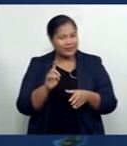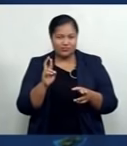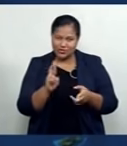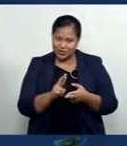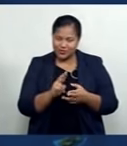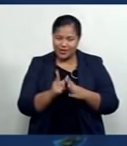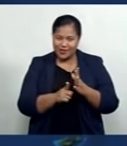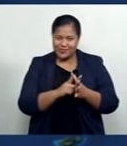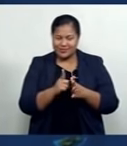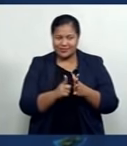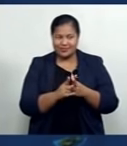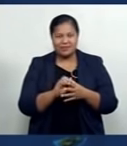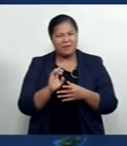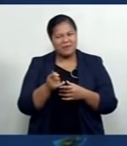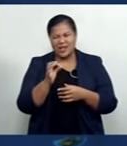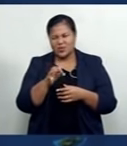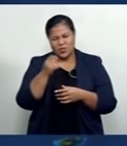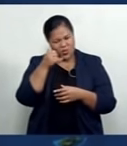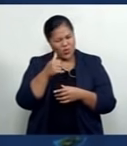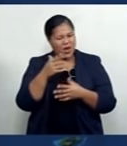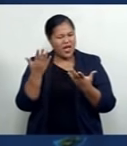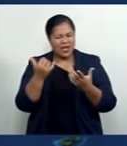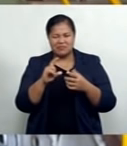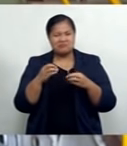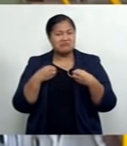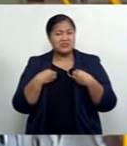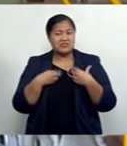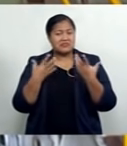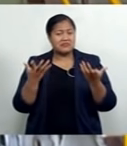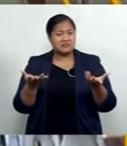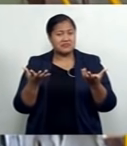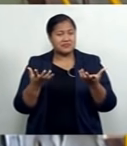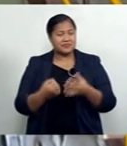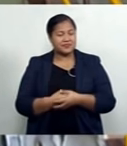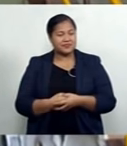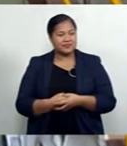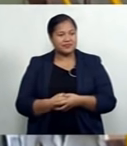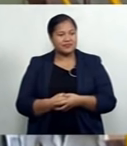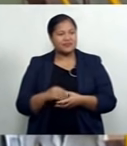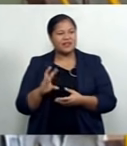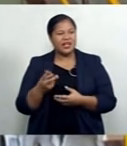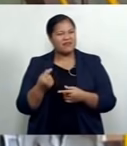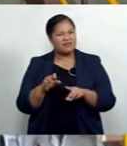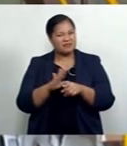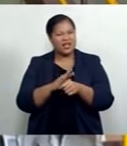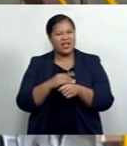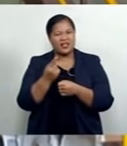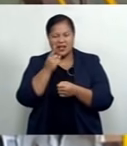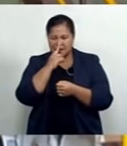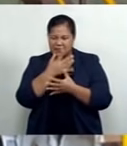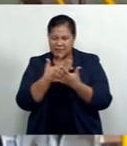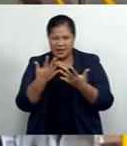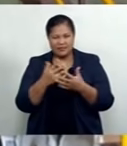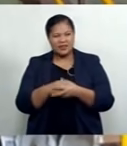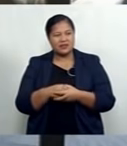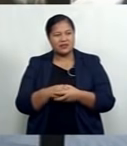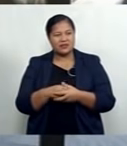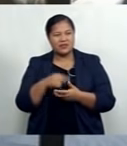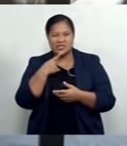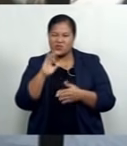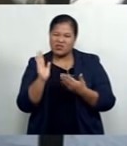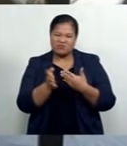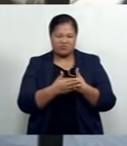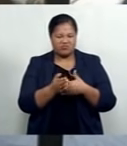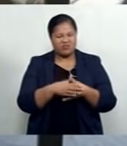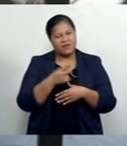know if there are any businesses around that have made that public sort of thing to say that we've closed down because of the